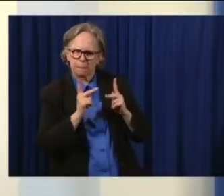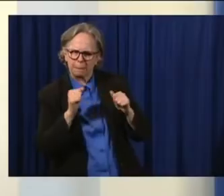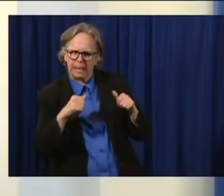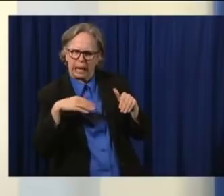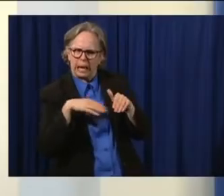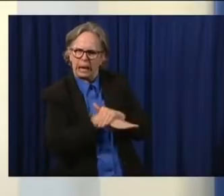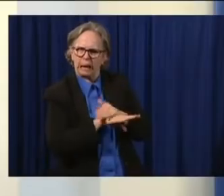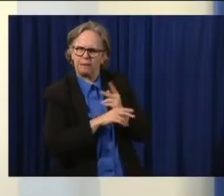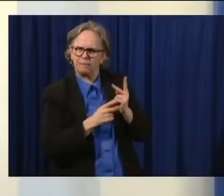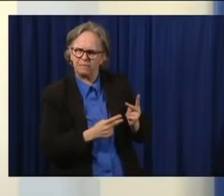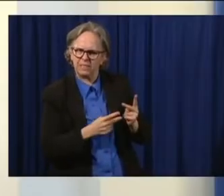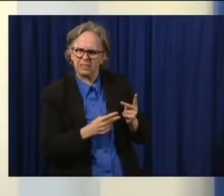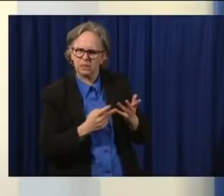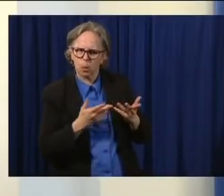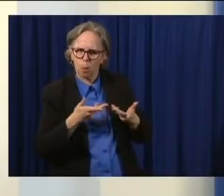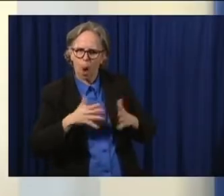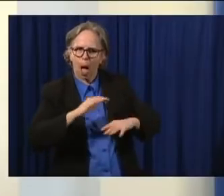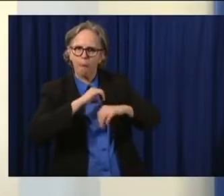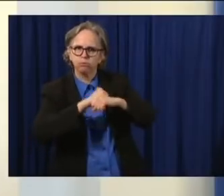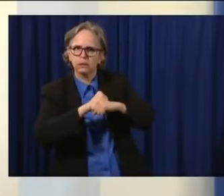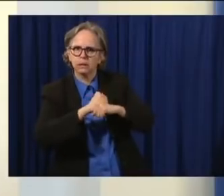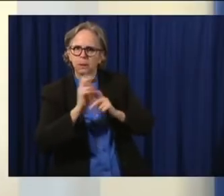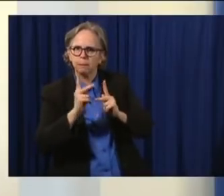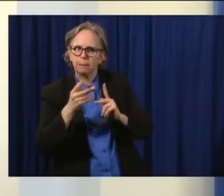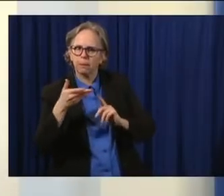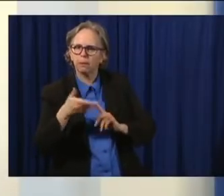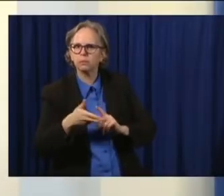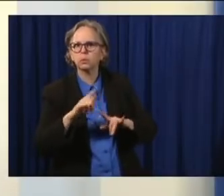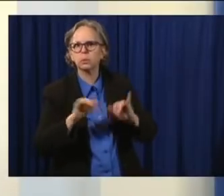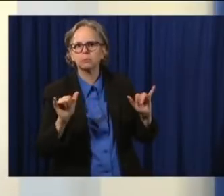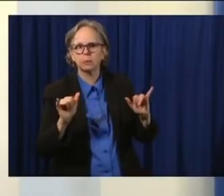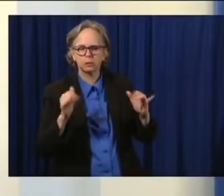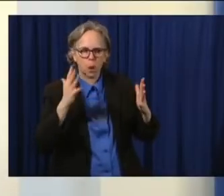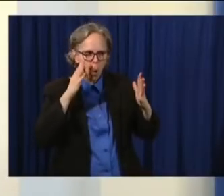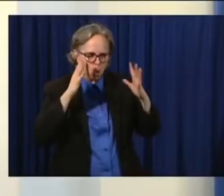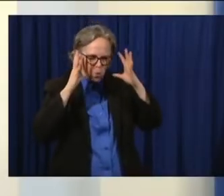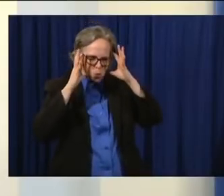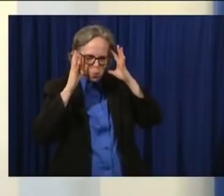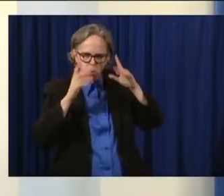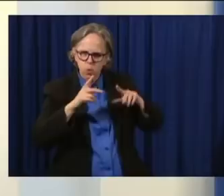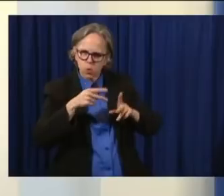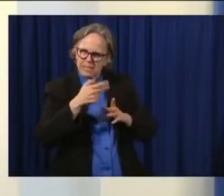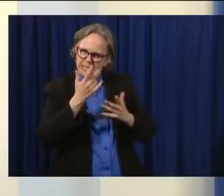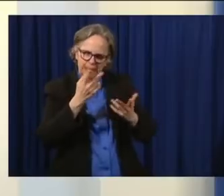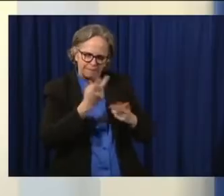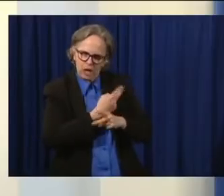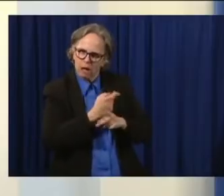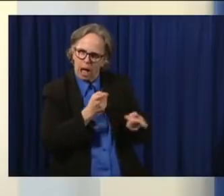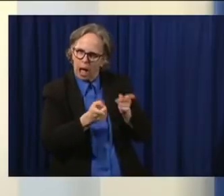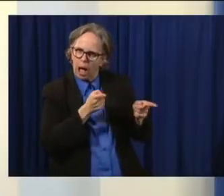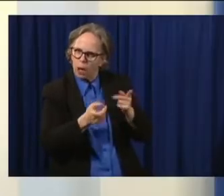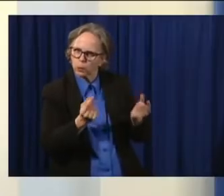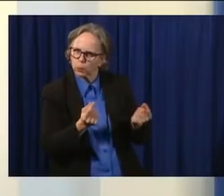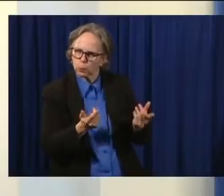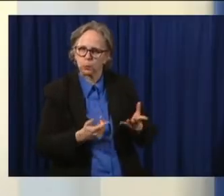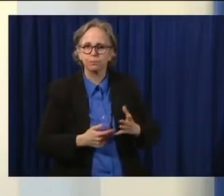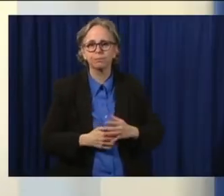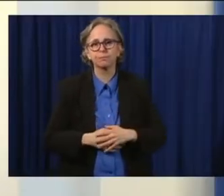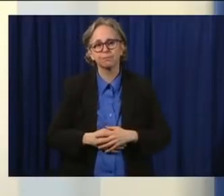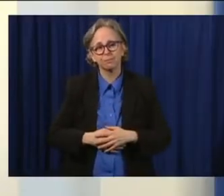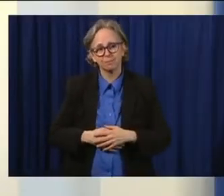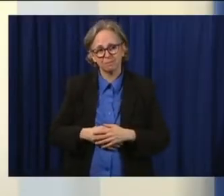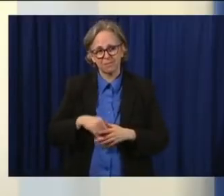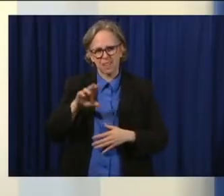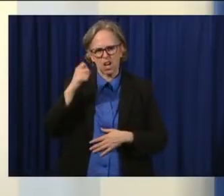spread of the disease. But this has been, I think the governor and I would both say, one of the hardest and most gut-wrenching parts of